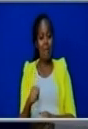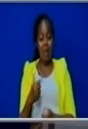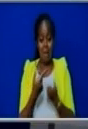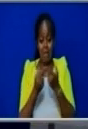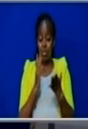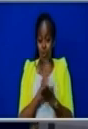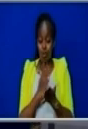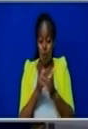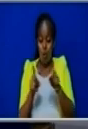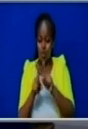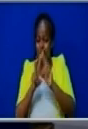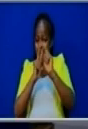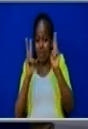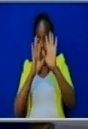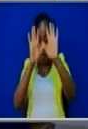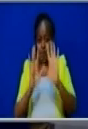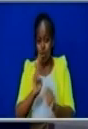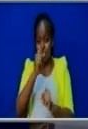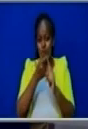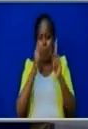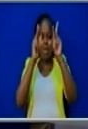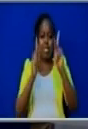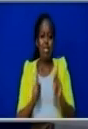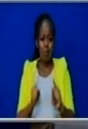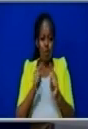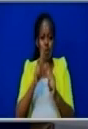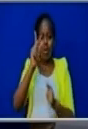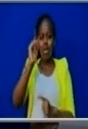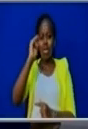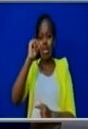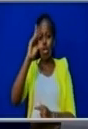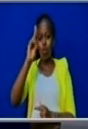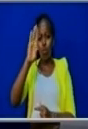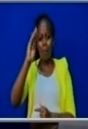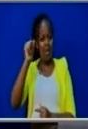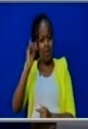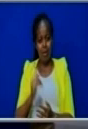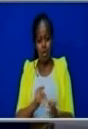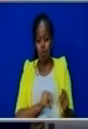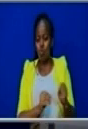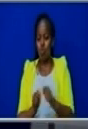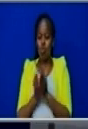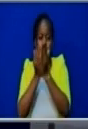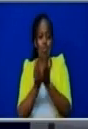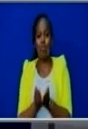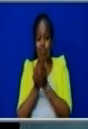But it's also a very good use. From Kisumu to Kindu Bay. Via Maji. Shortcut. Shwa, I am